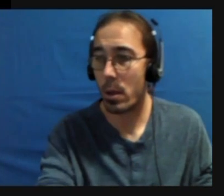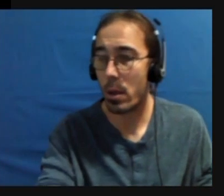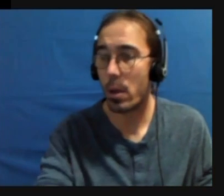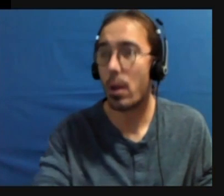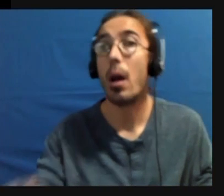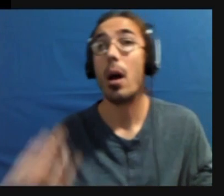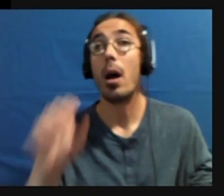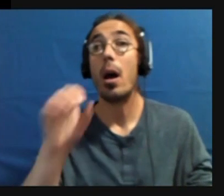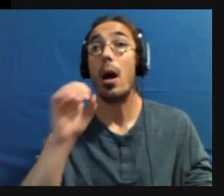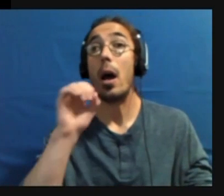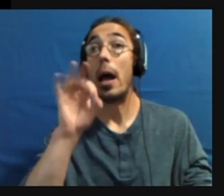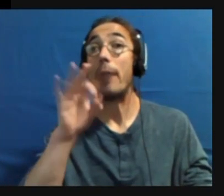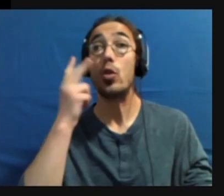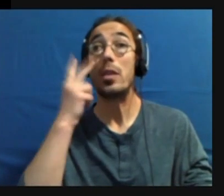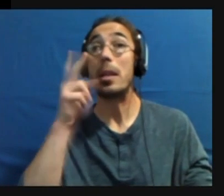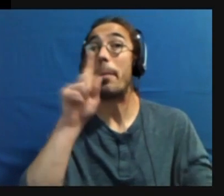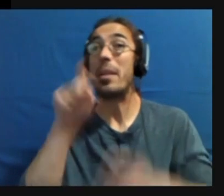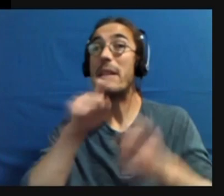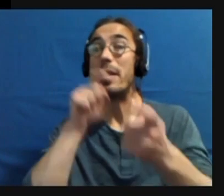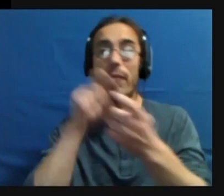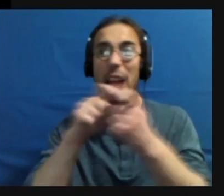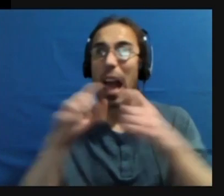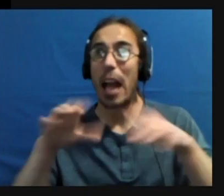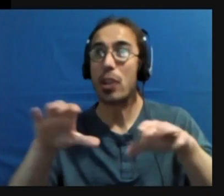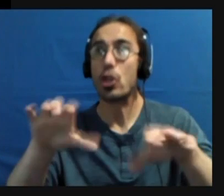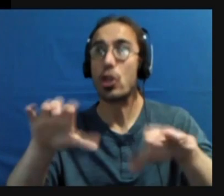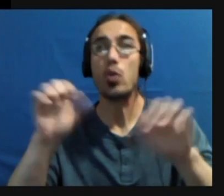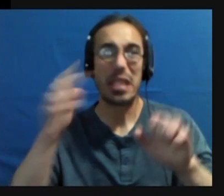up actually autistic hashtags.